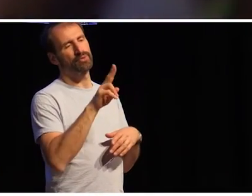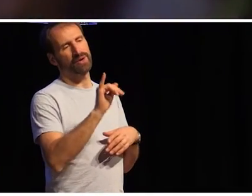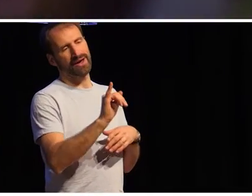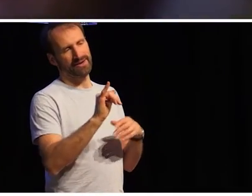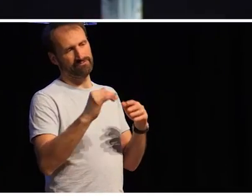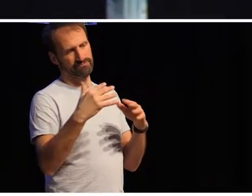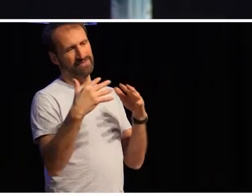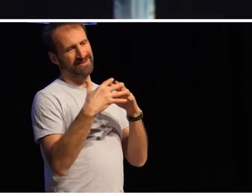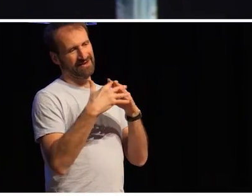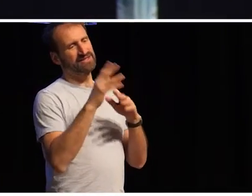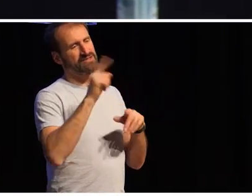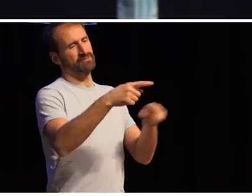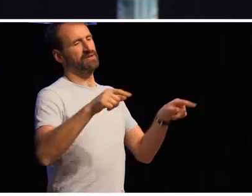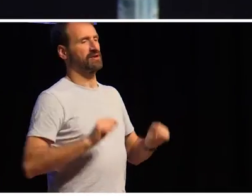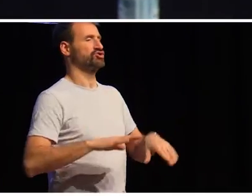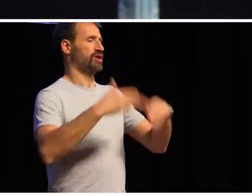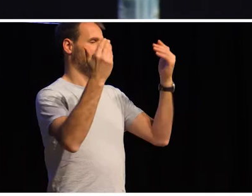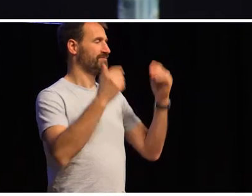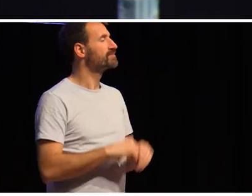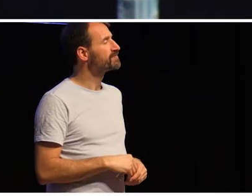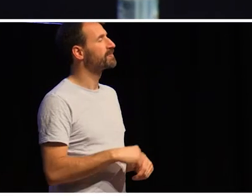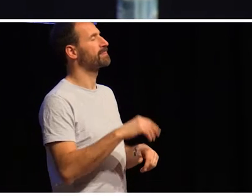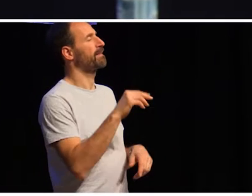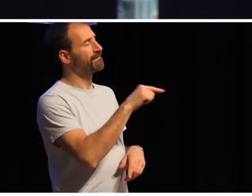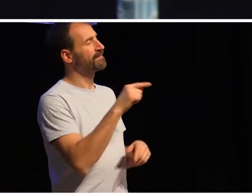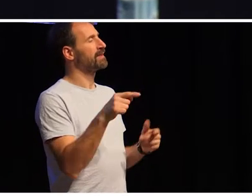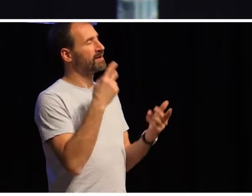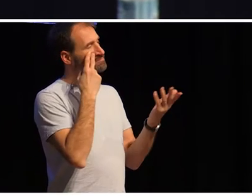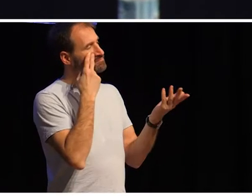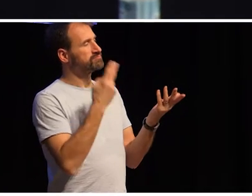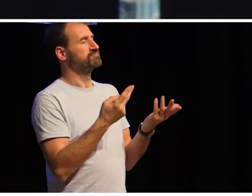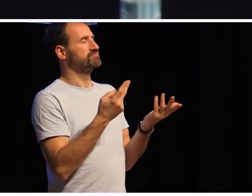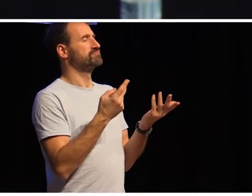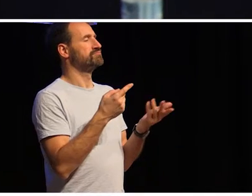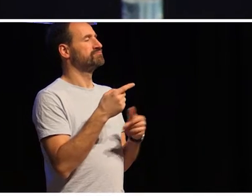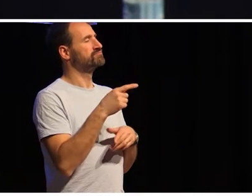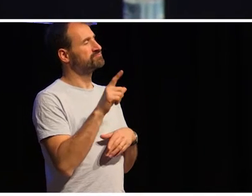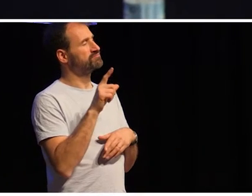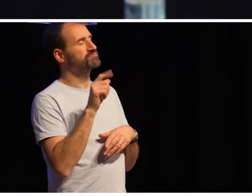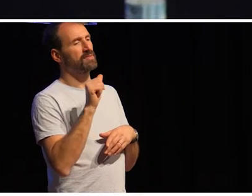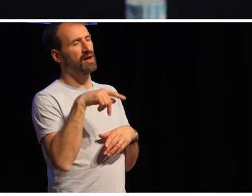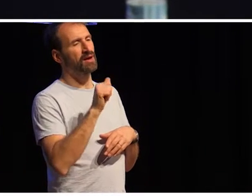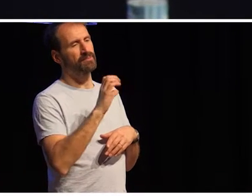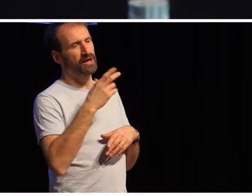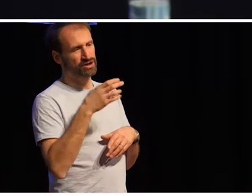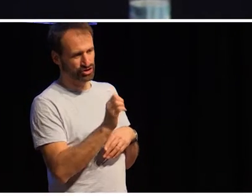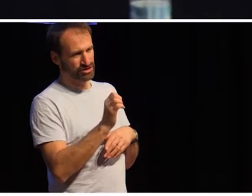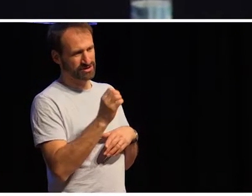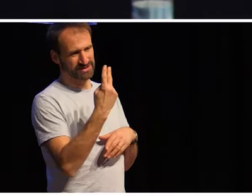The whole thing is open source under the Apache 2 license. It's on GitHub. Most parts are built in